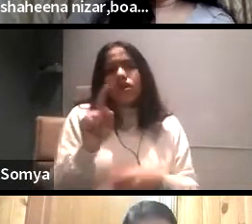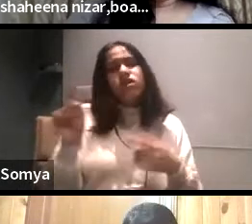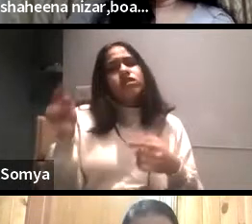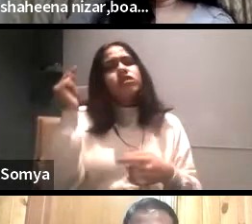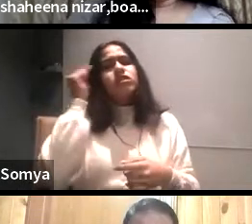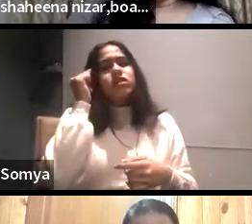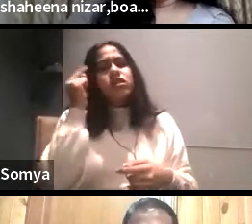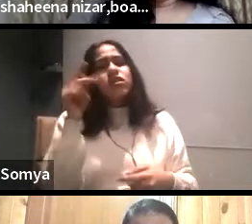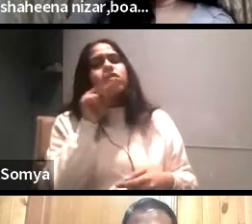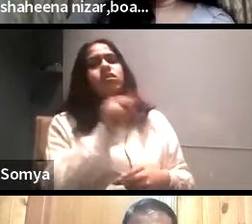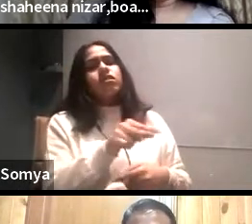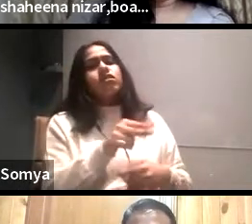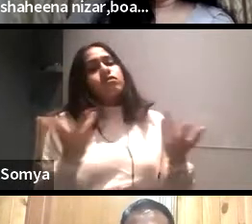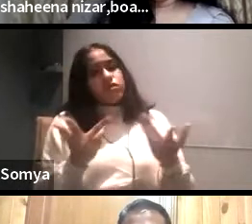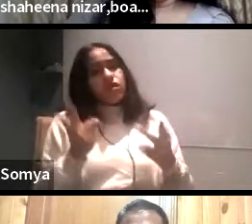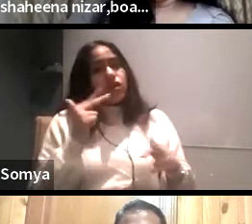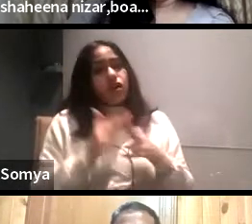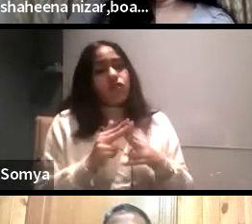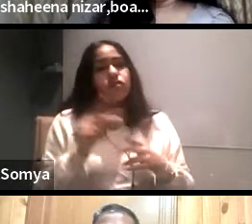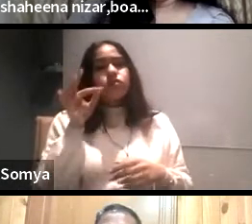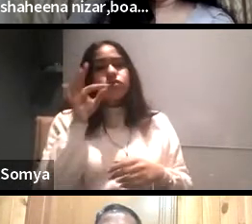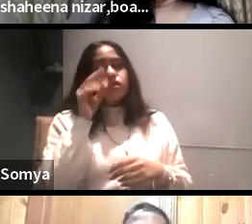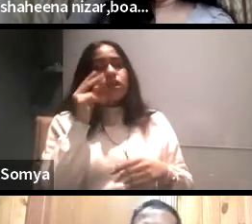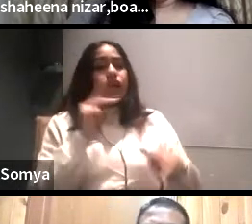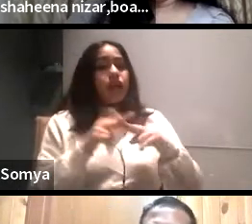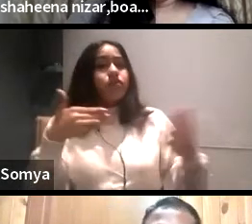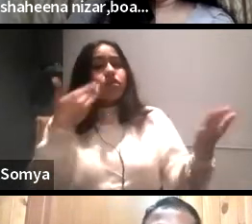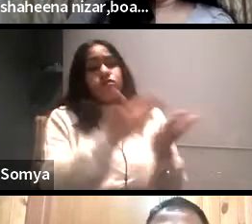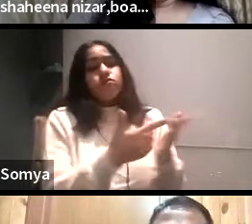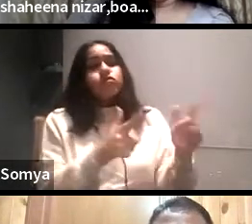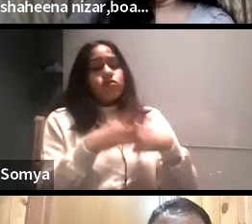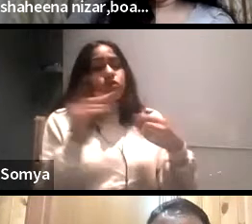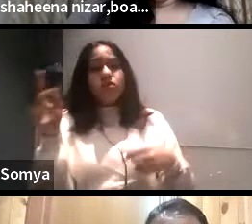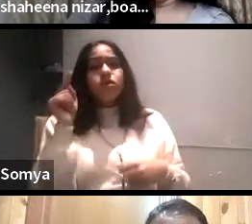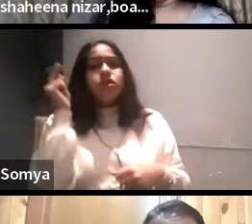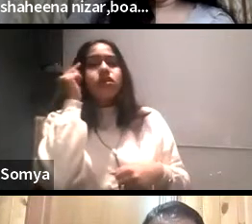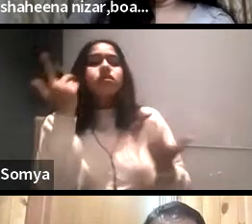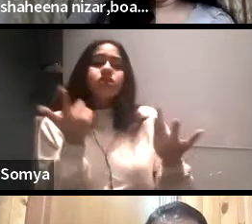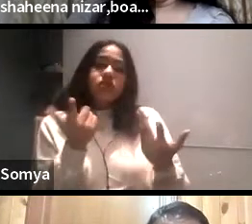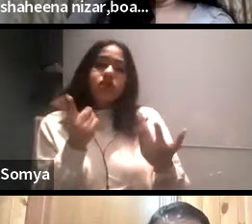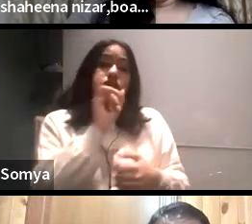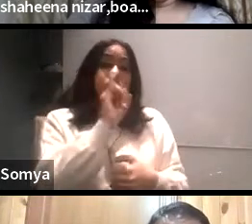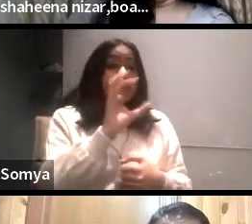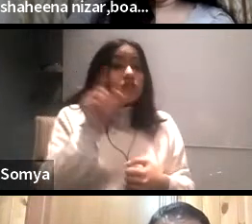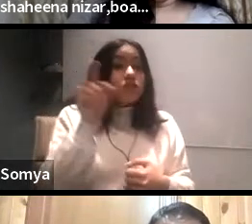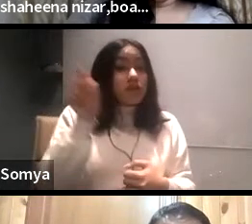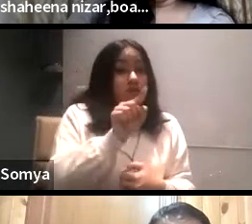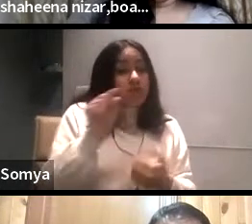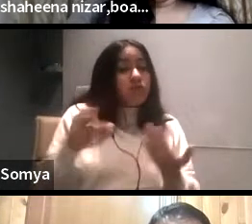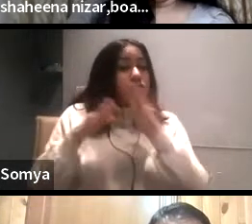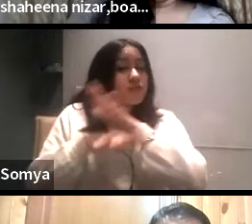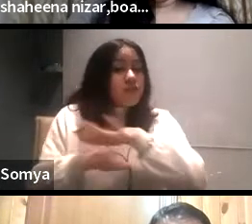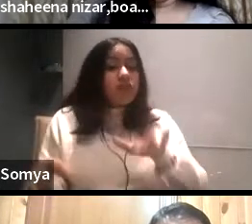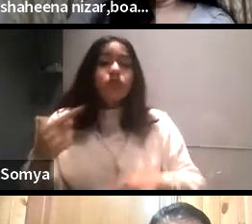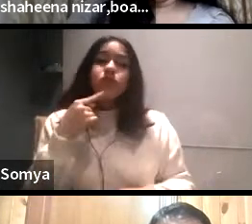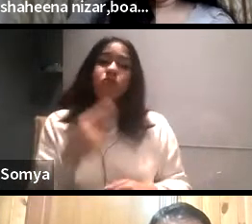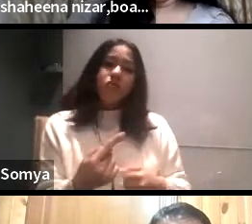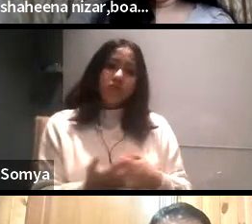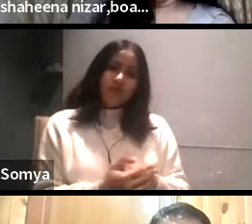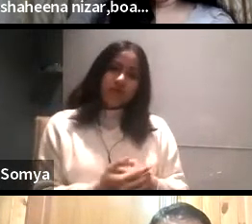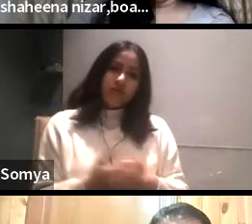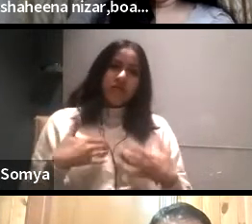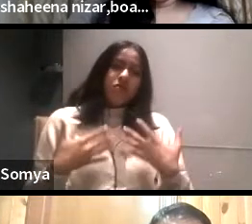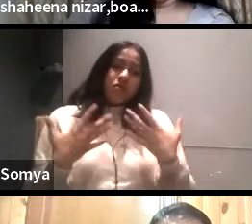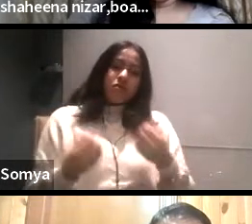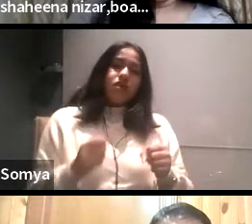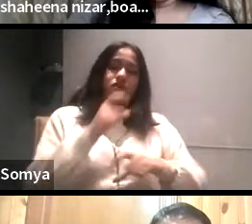you look for when you are applying for a job? 60% of the candidates, they said, I want to work for